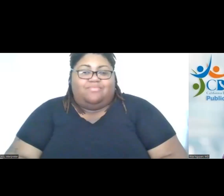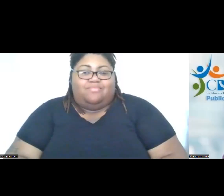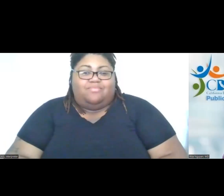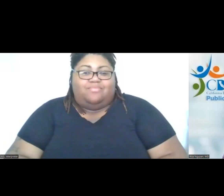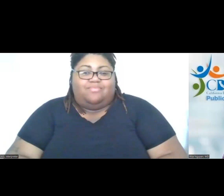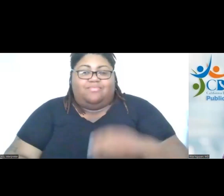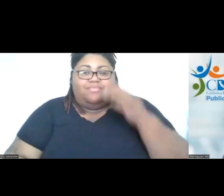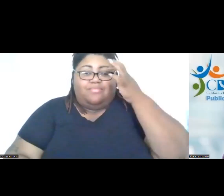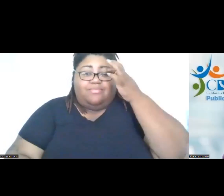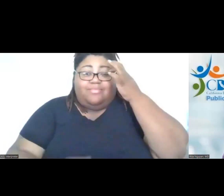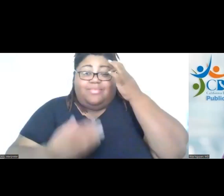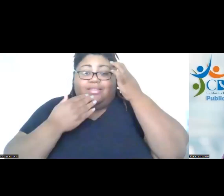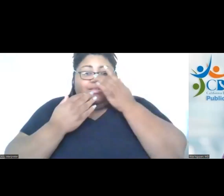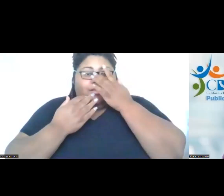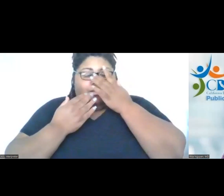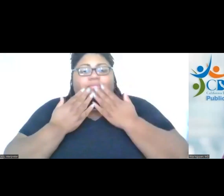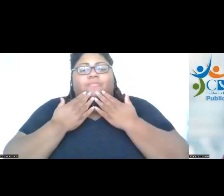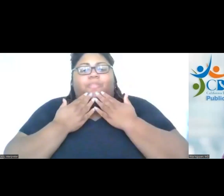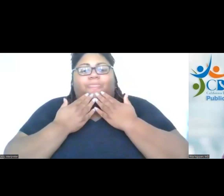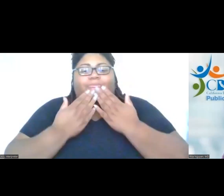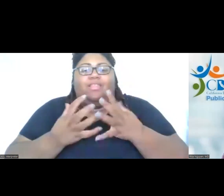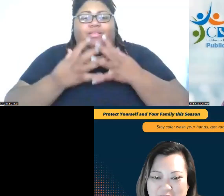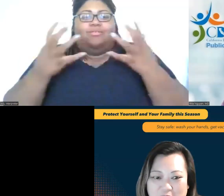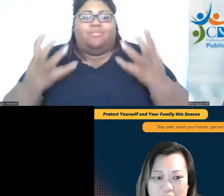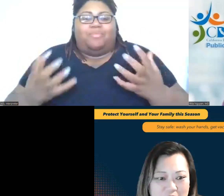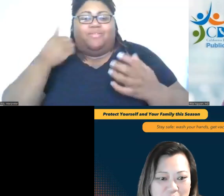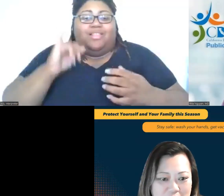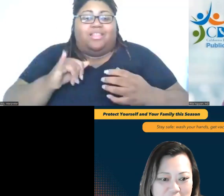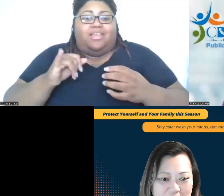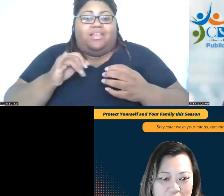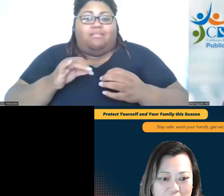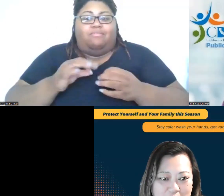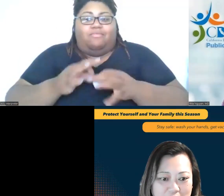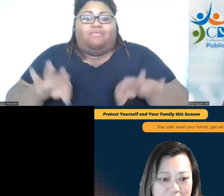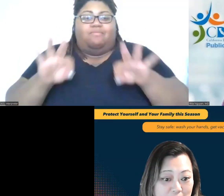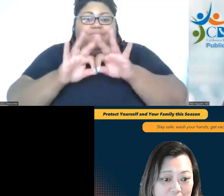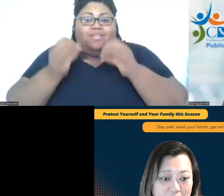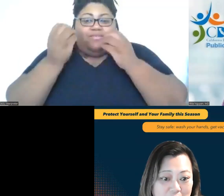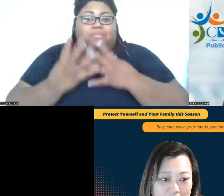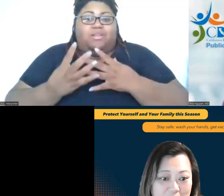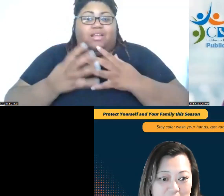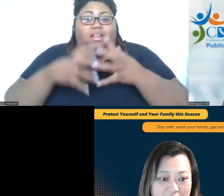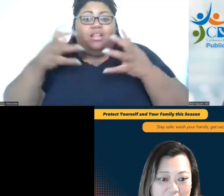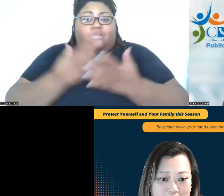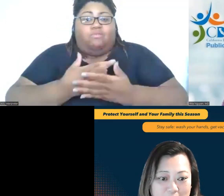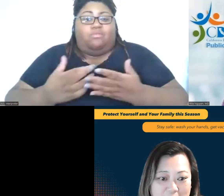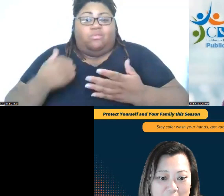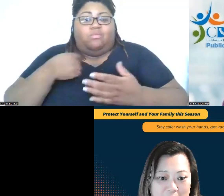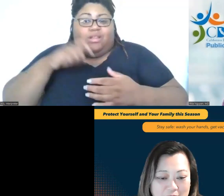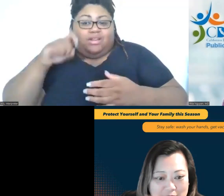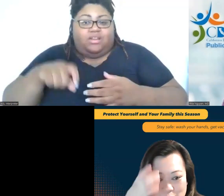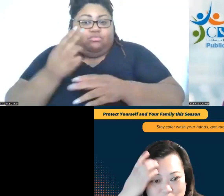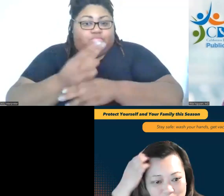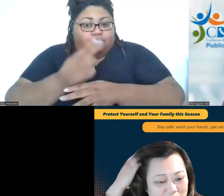Thank you very much, Dr. Nguyen, for all that valuable information. Definitely a lot of resources, I think, for a lot of us to be able to utilize and promote